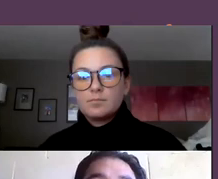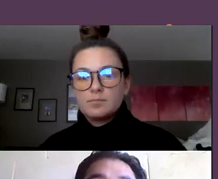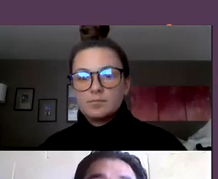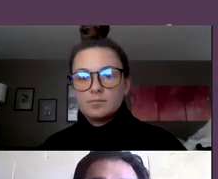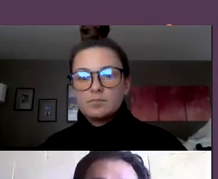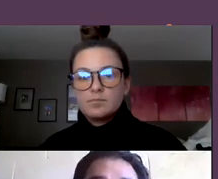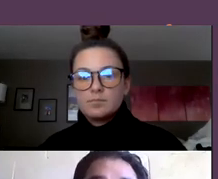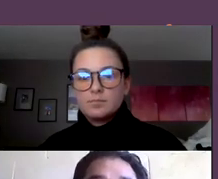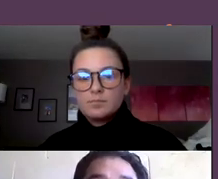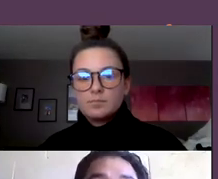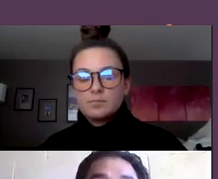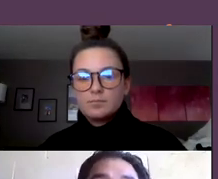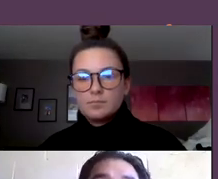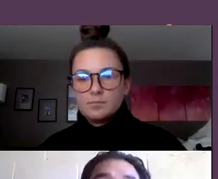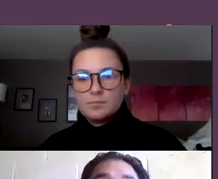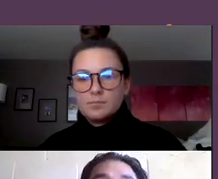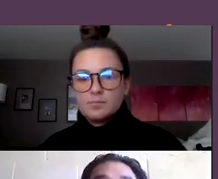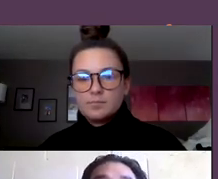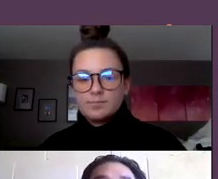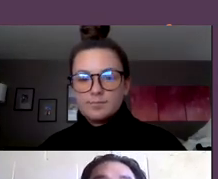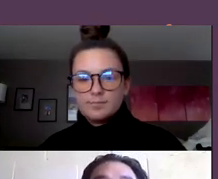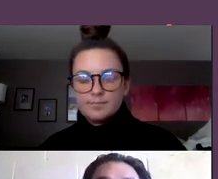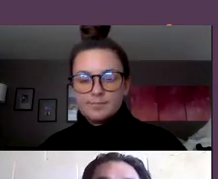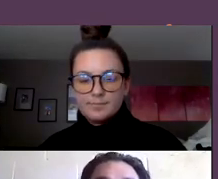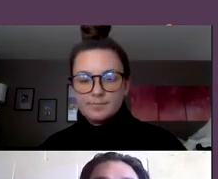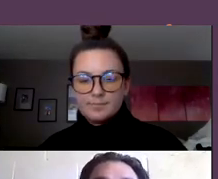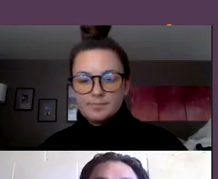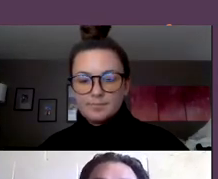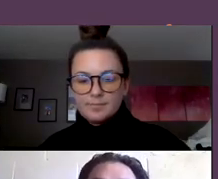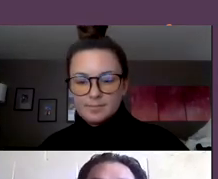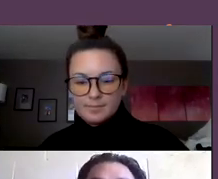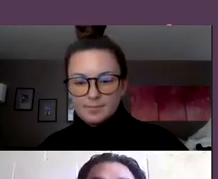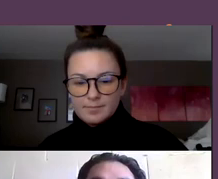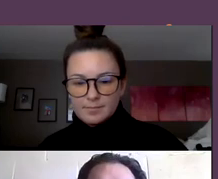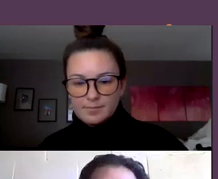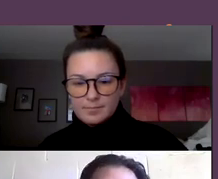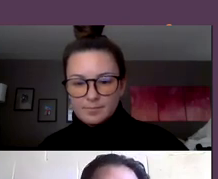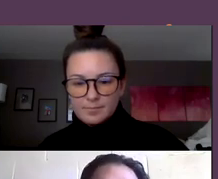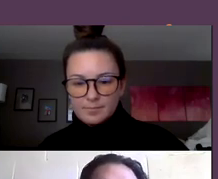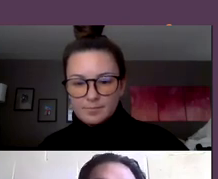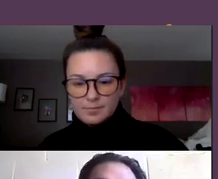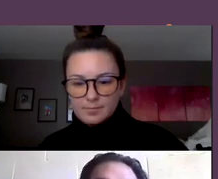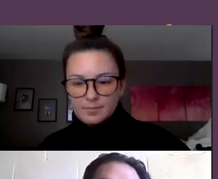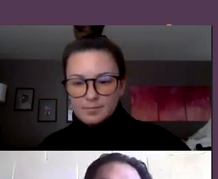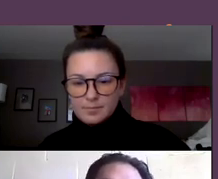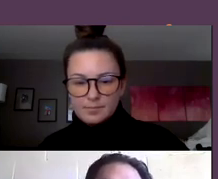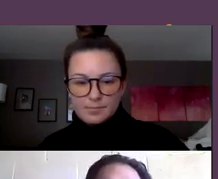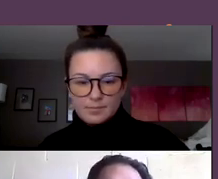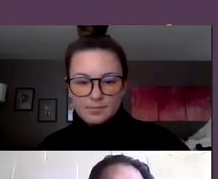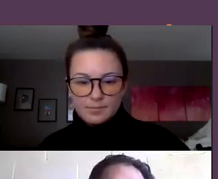teenage children. I now welcome Professor Tanya DeClark to speak. Thank you.